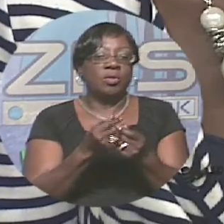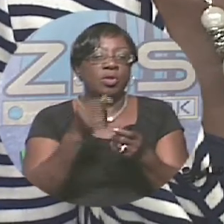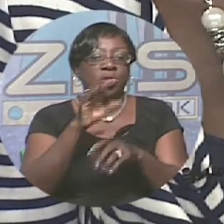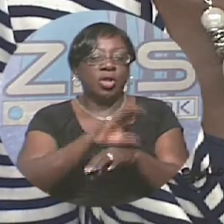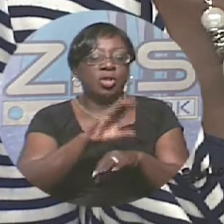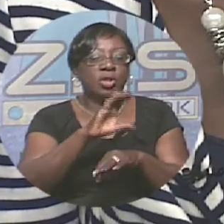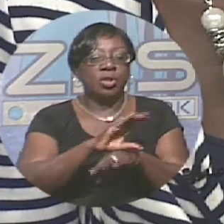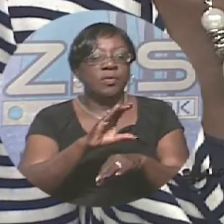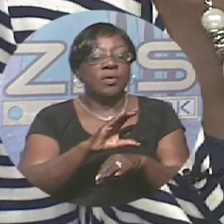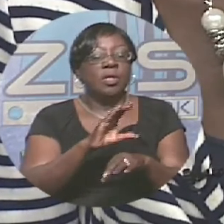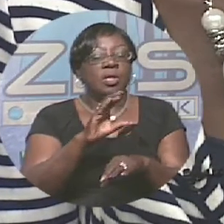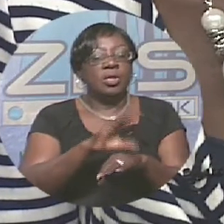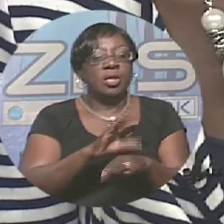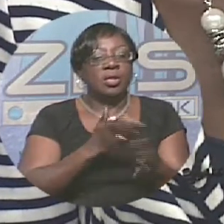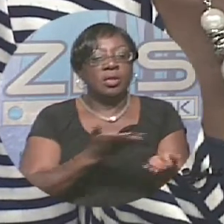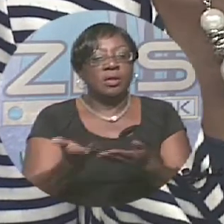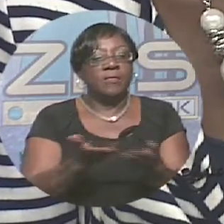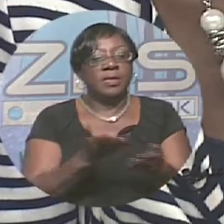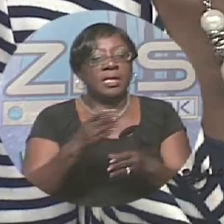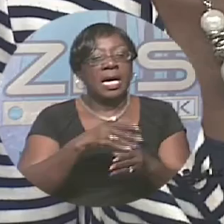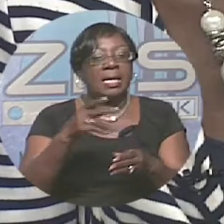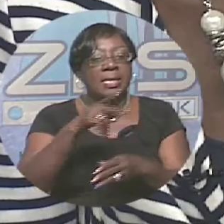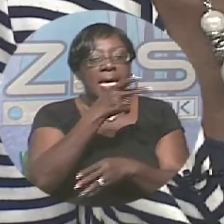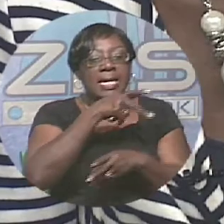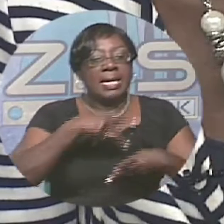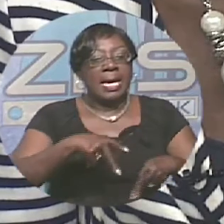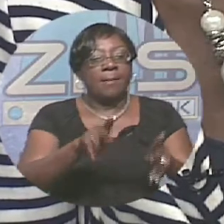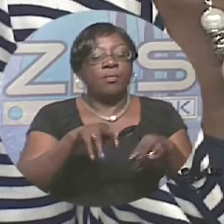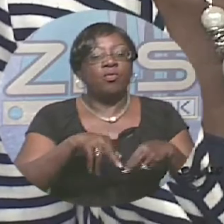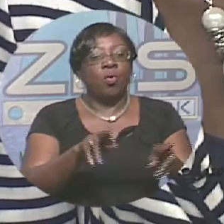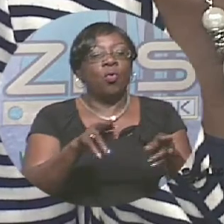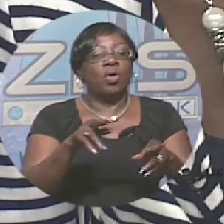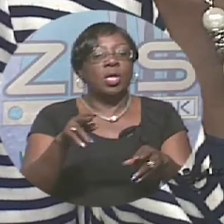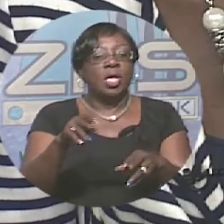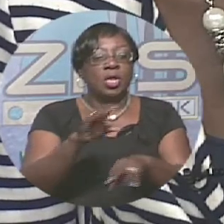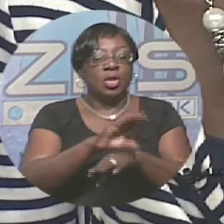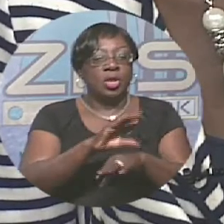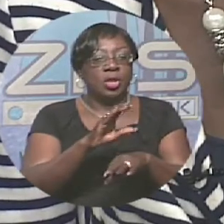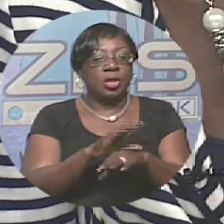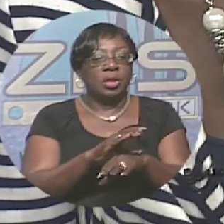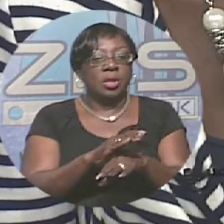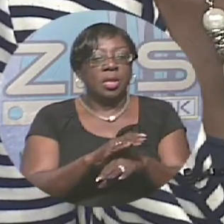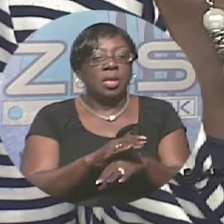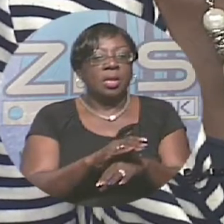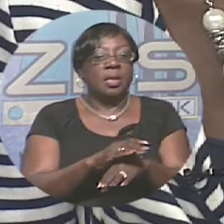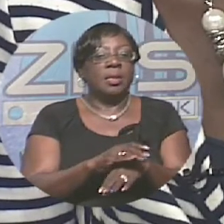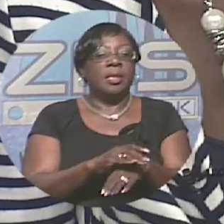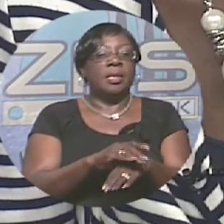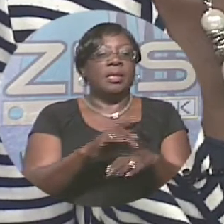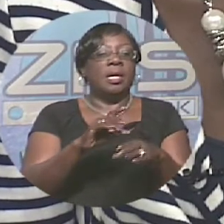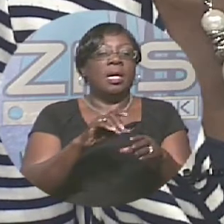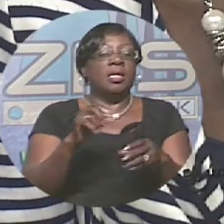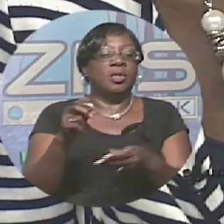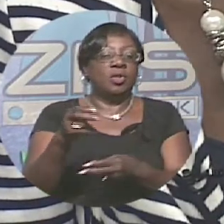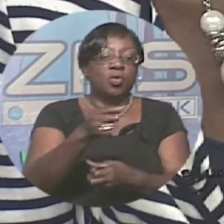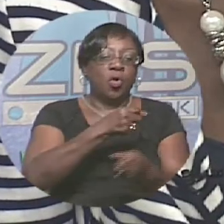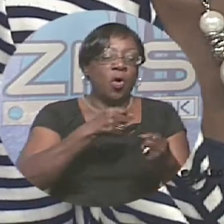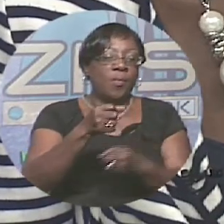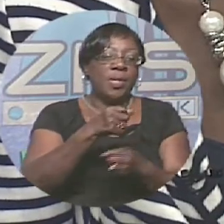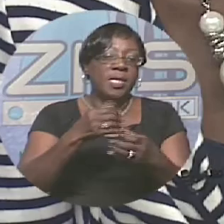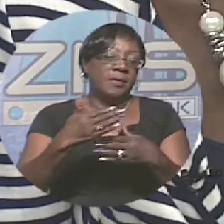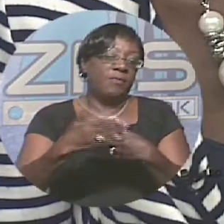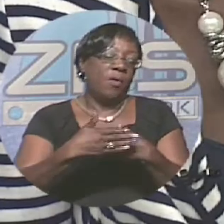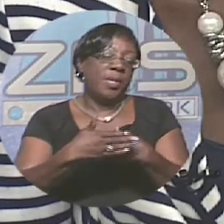Wednesday, and already there have been two named storms for 2016. The very rare formation of a January storm right off the eastern